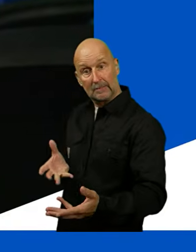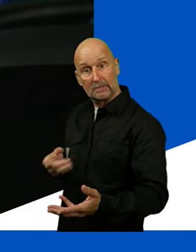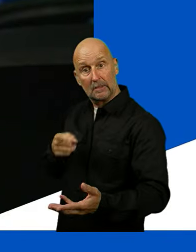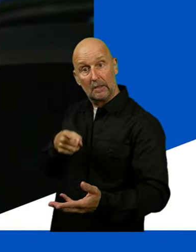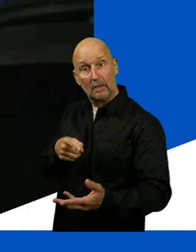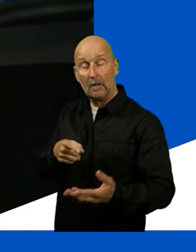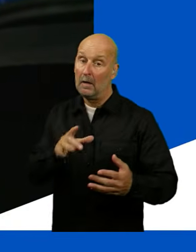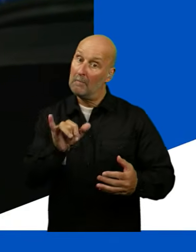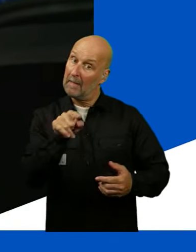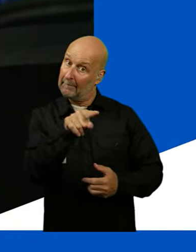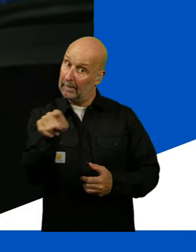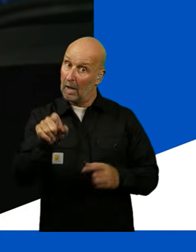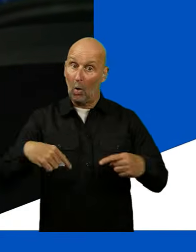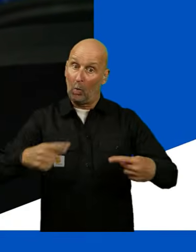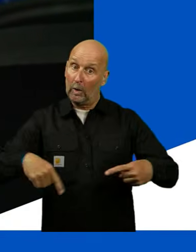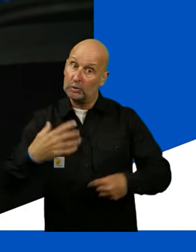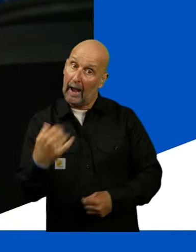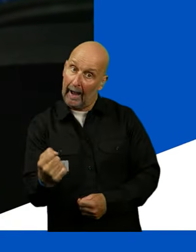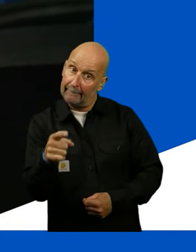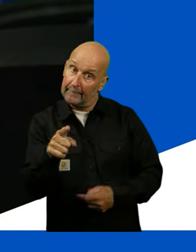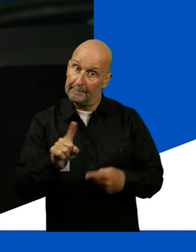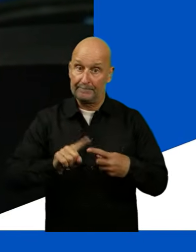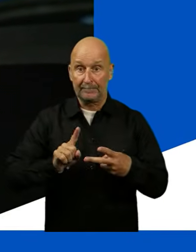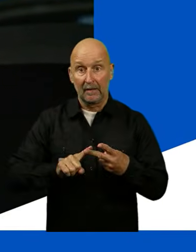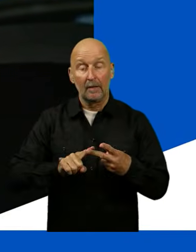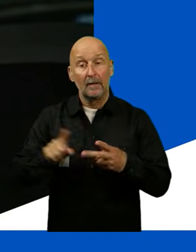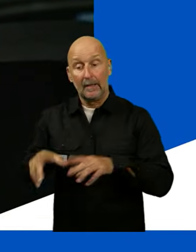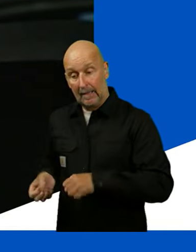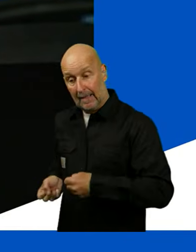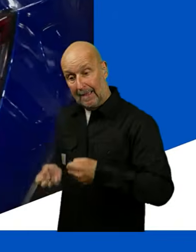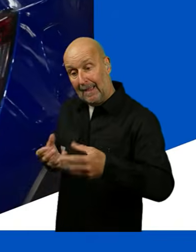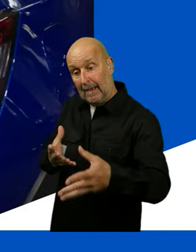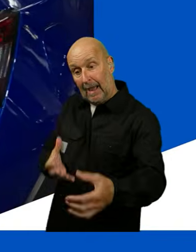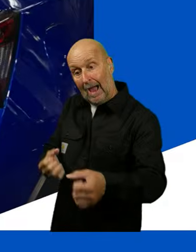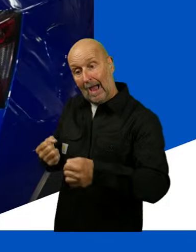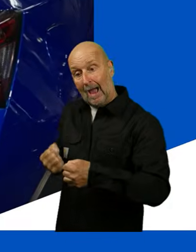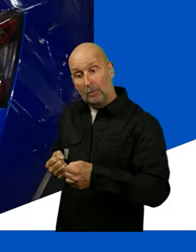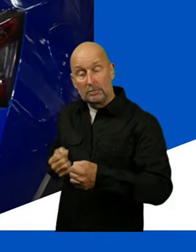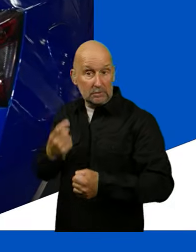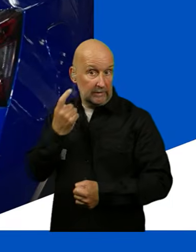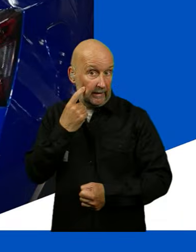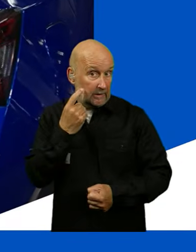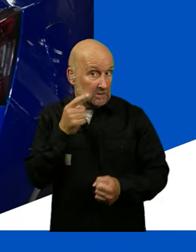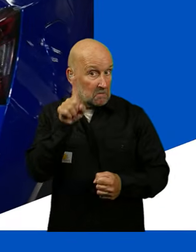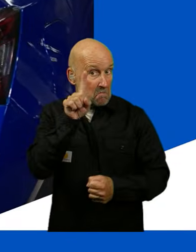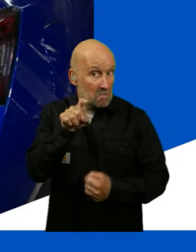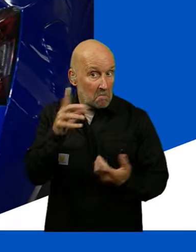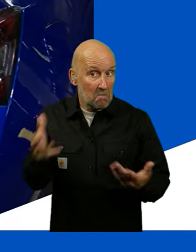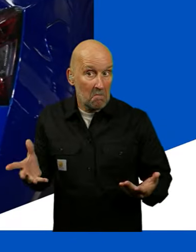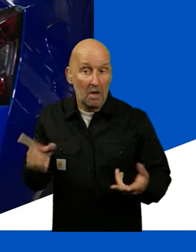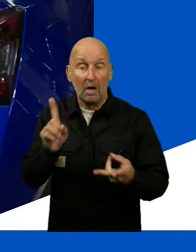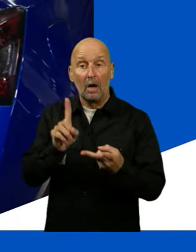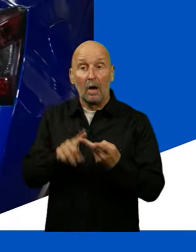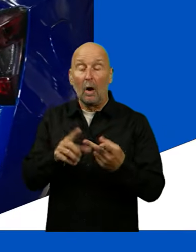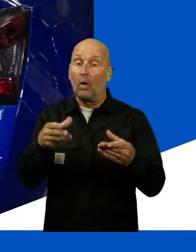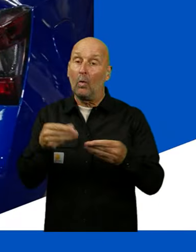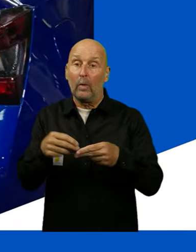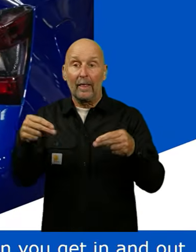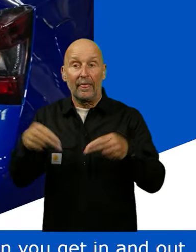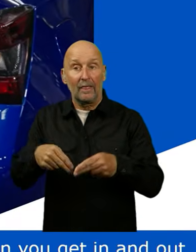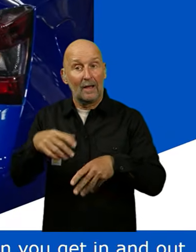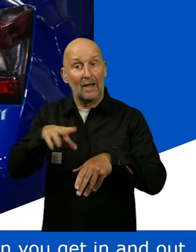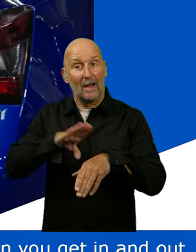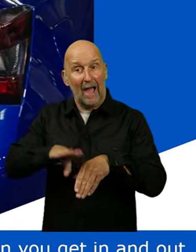a wheelchair, for example? And can you get it in and out easily? Do you travel with an assistance animal? Will they